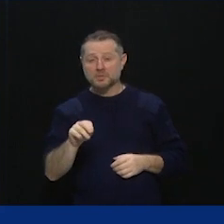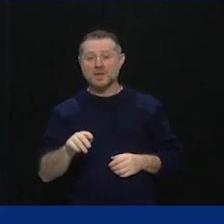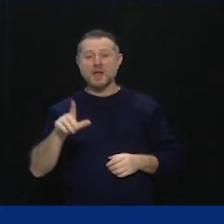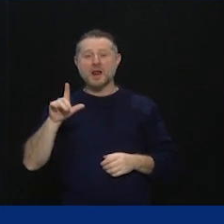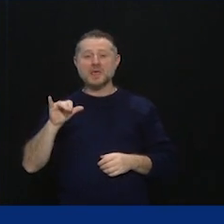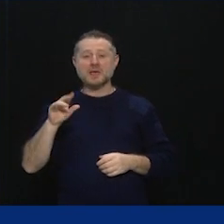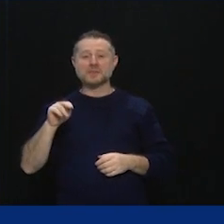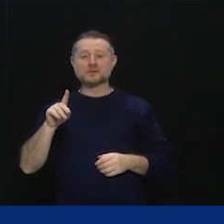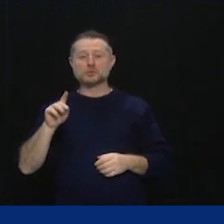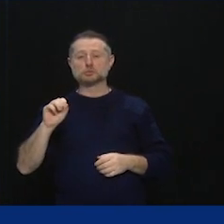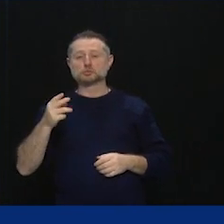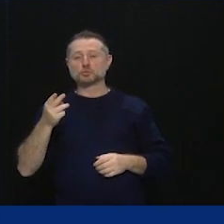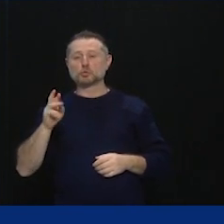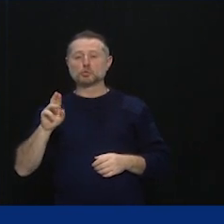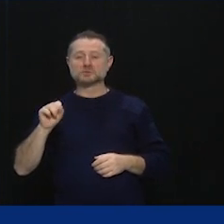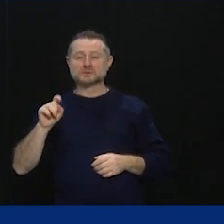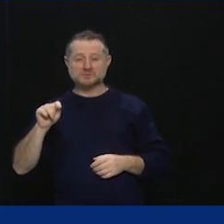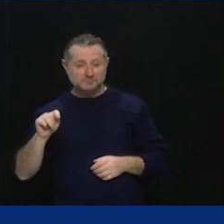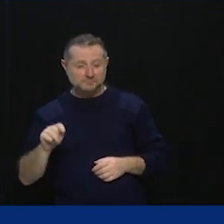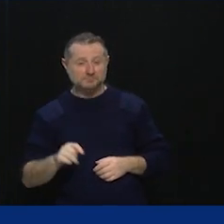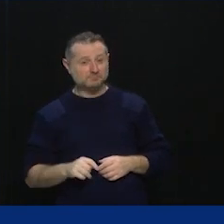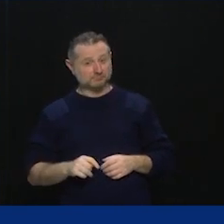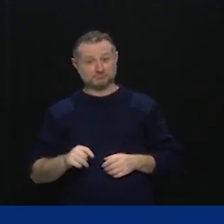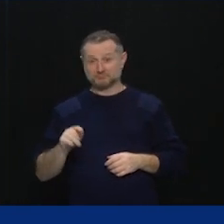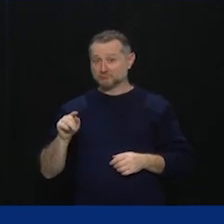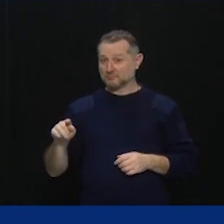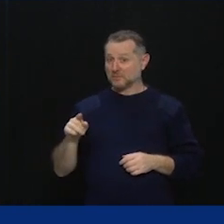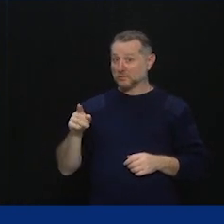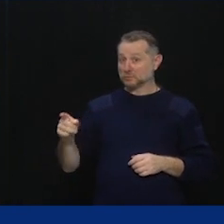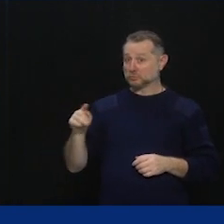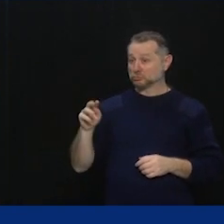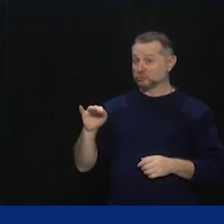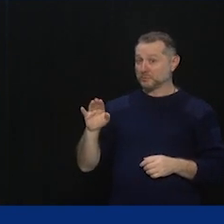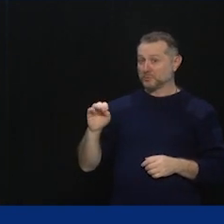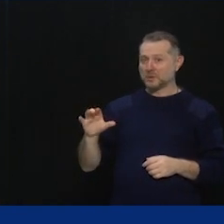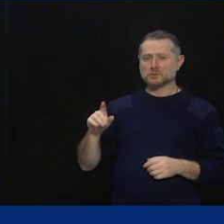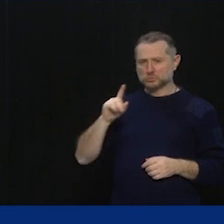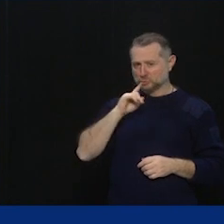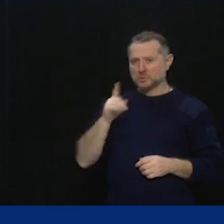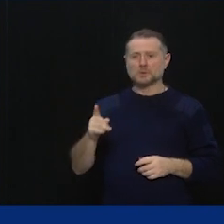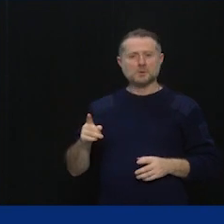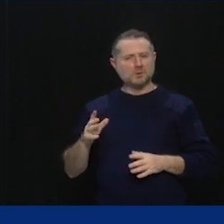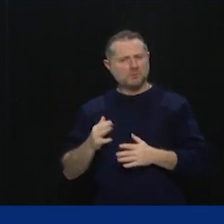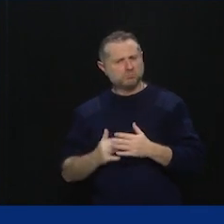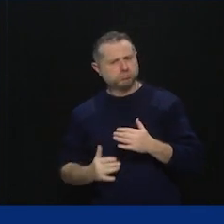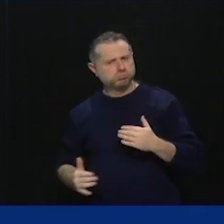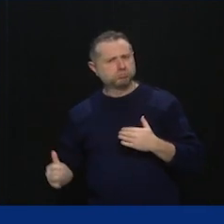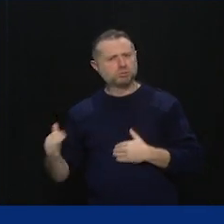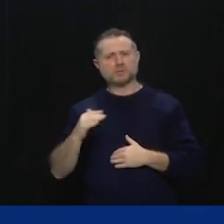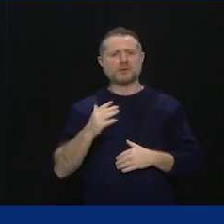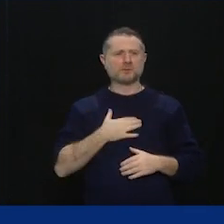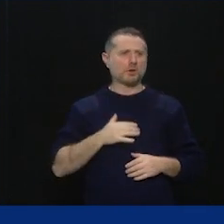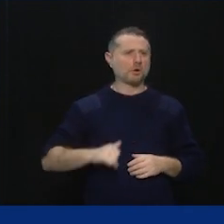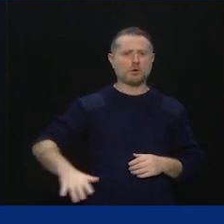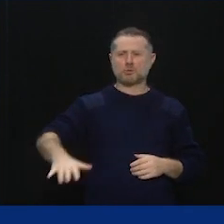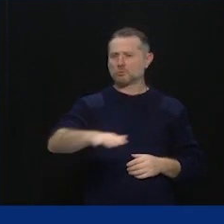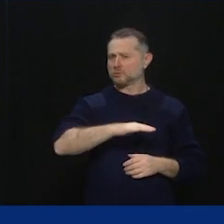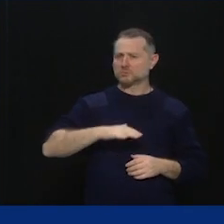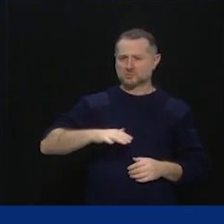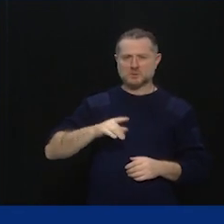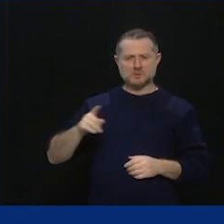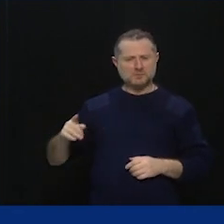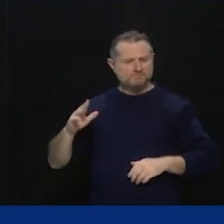TriTech team has been at the forefront in our region of building the kind of projects that are absolutely